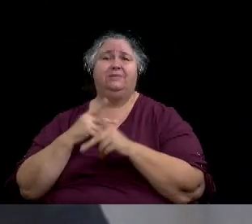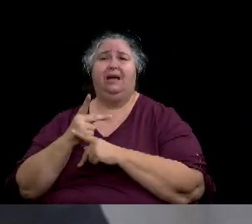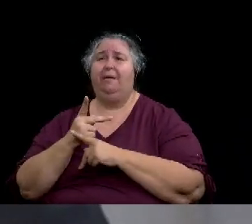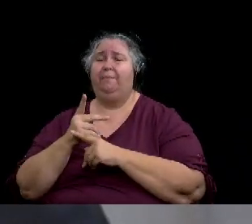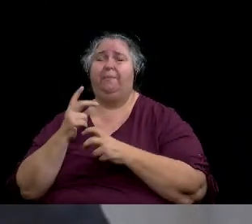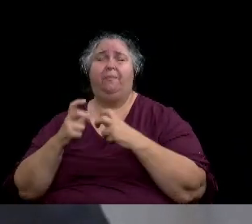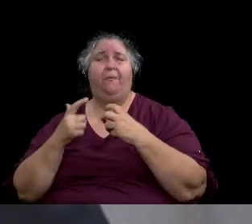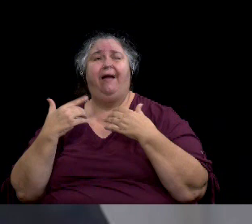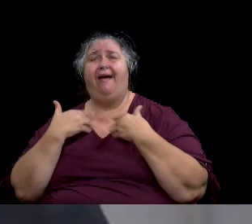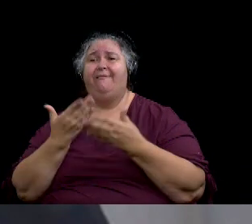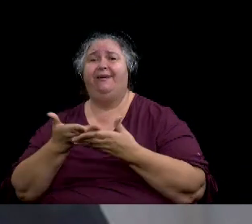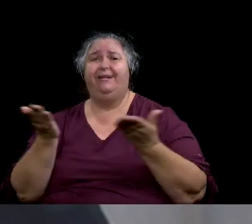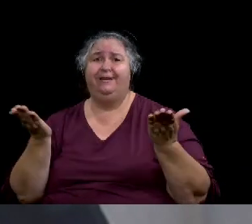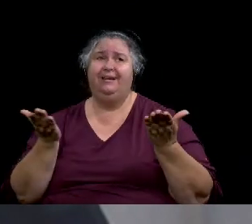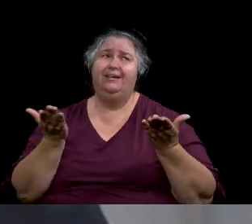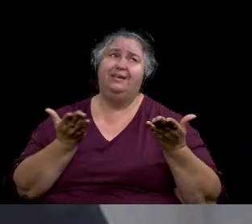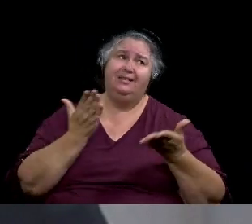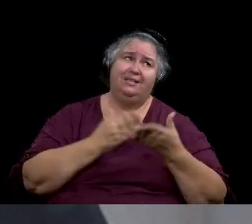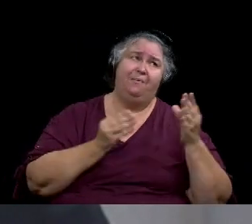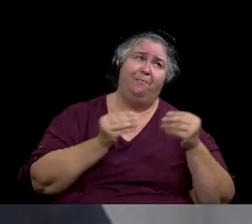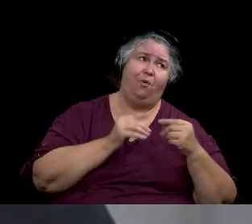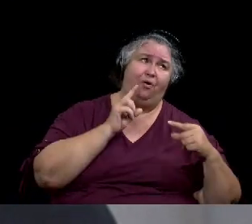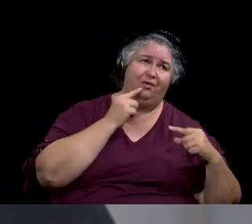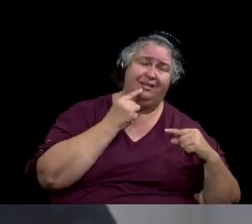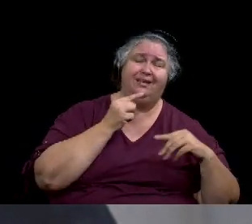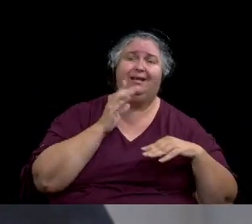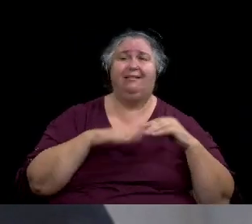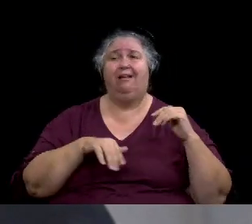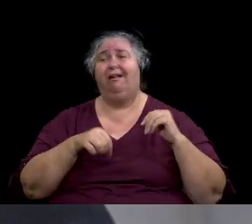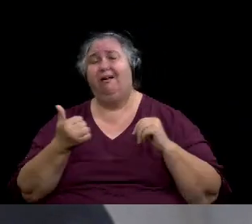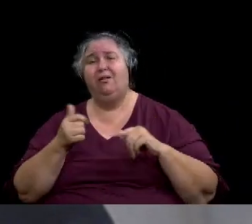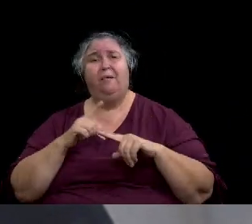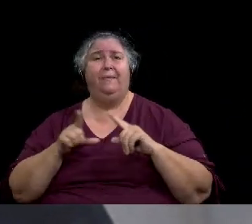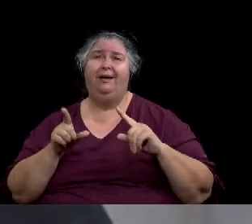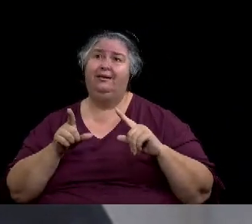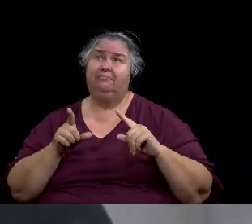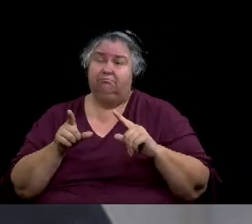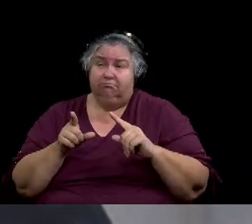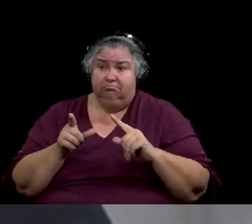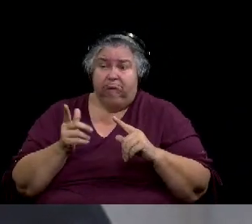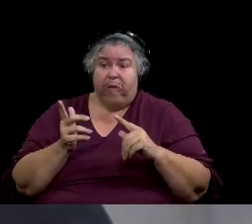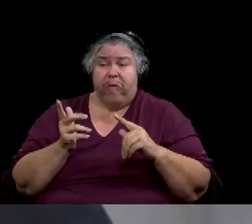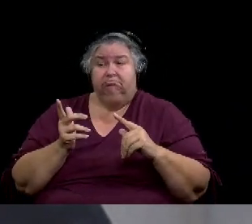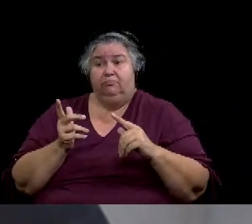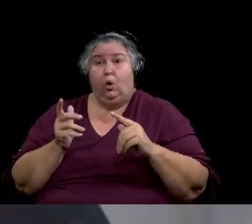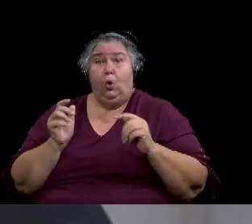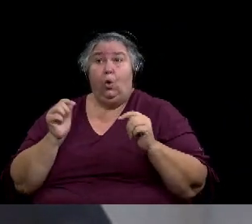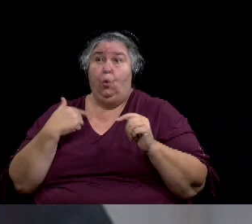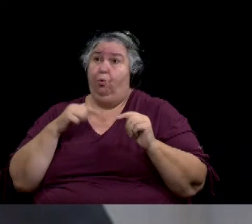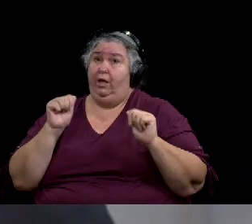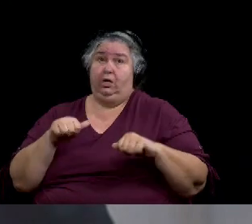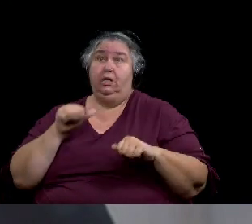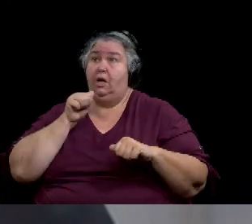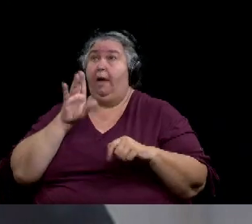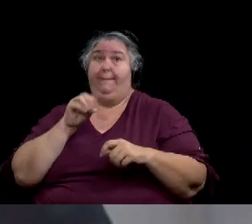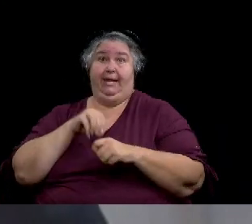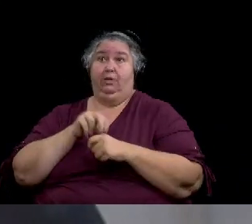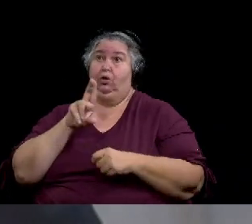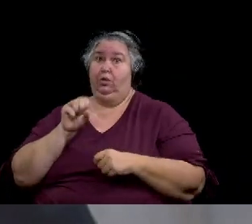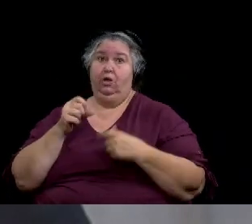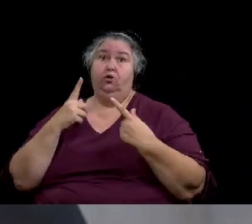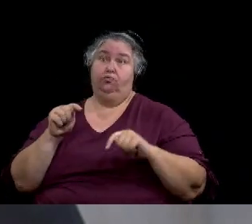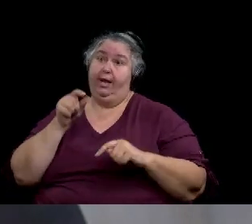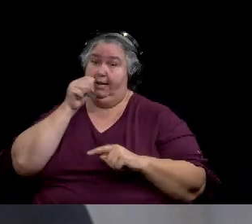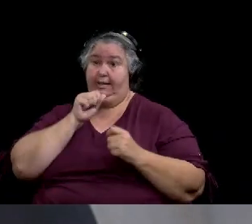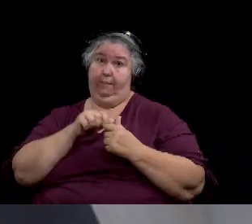have out there. Some are more severe than others, but it could be worse. We could not be in the United States trying to deal with